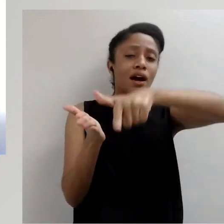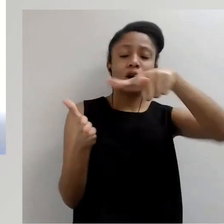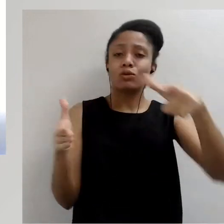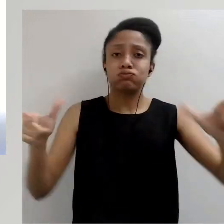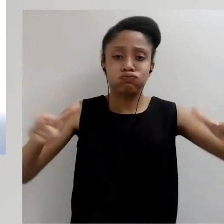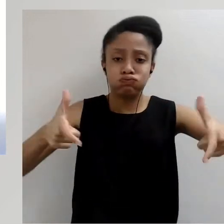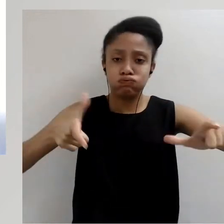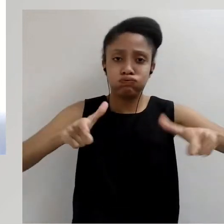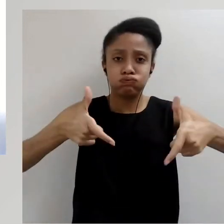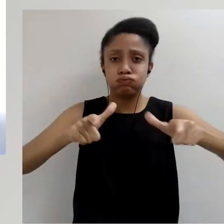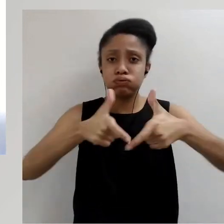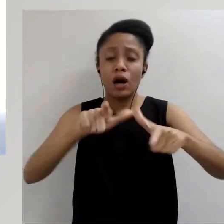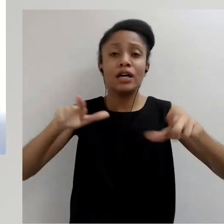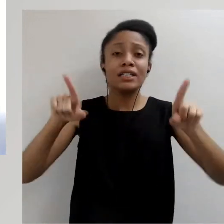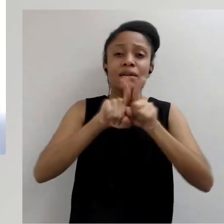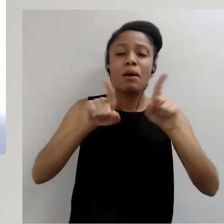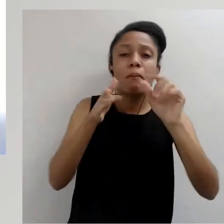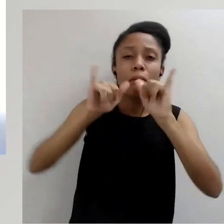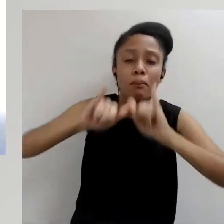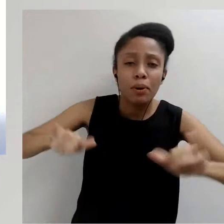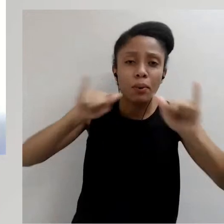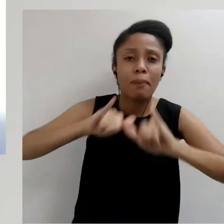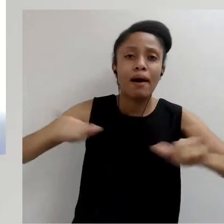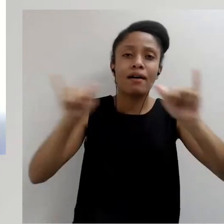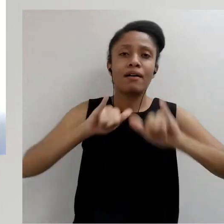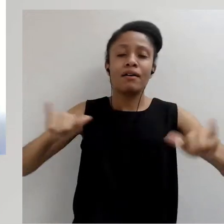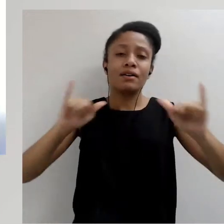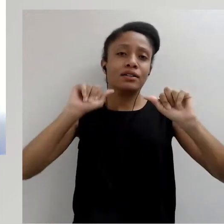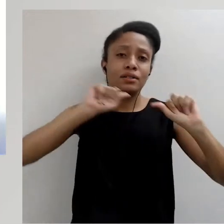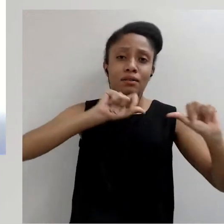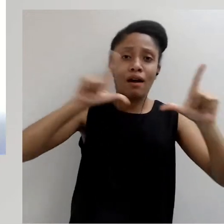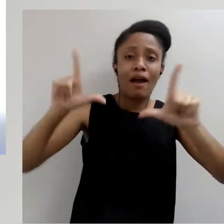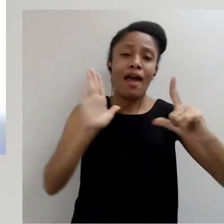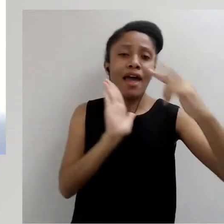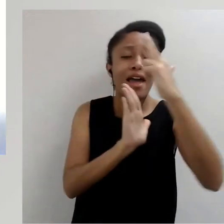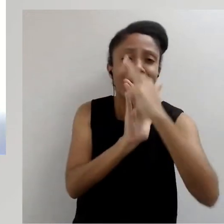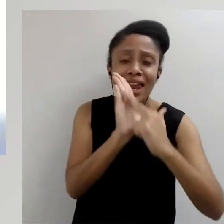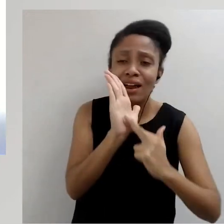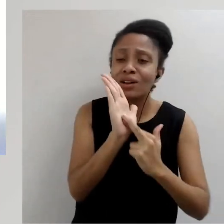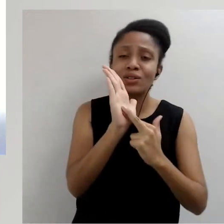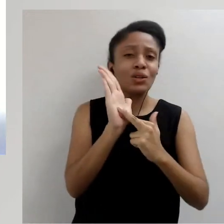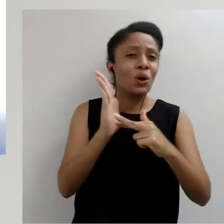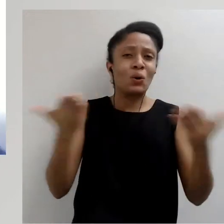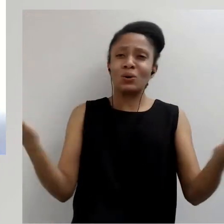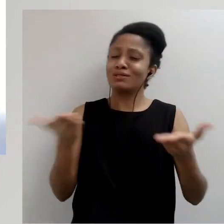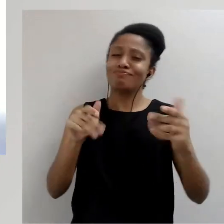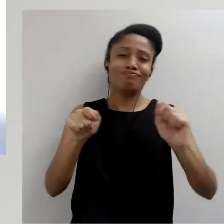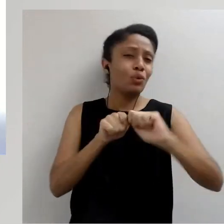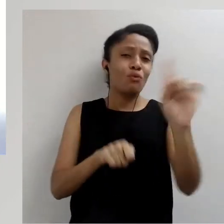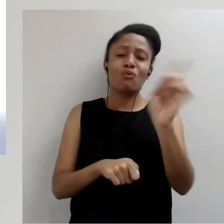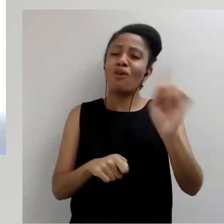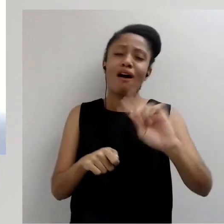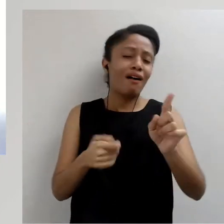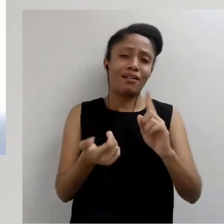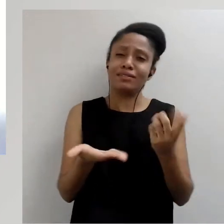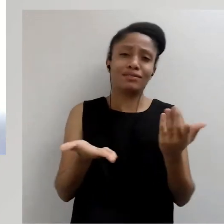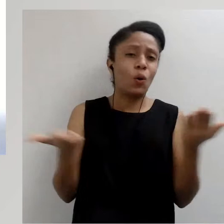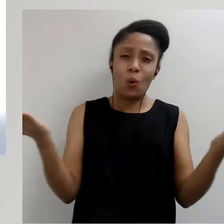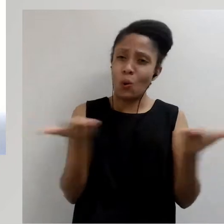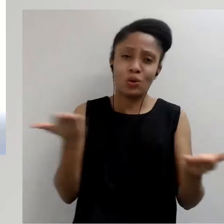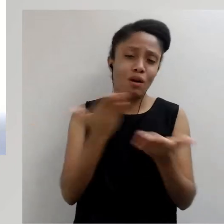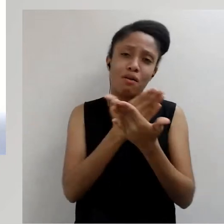were disappearing, and advertising that we had before, reports, nothing else is done